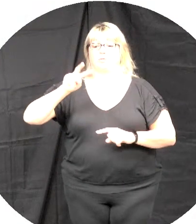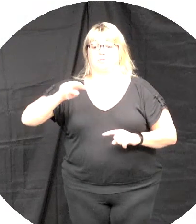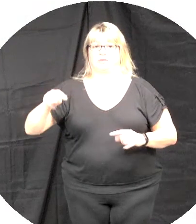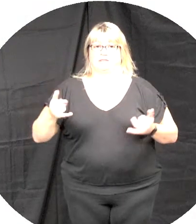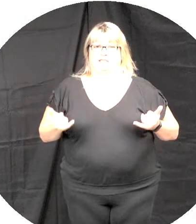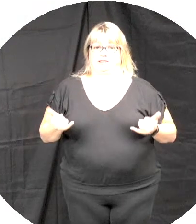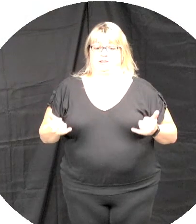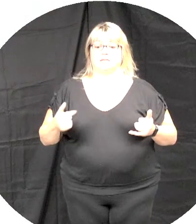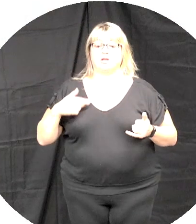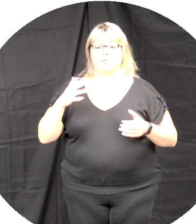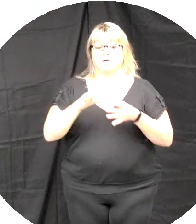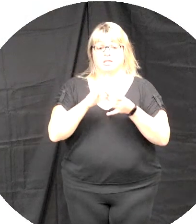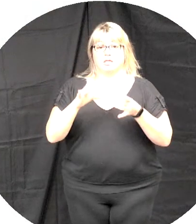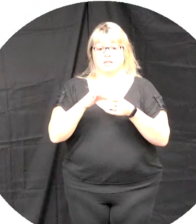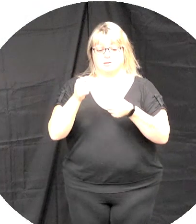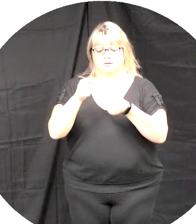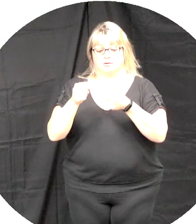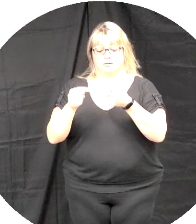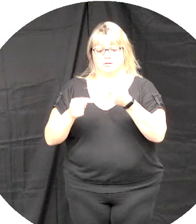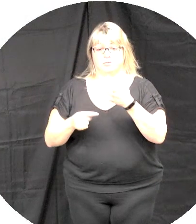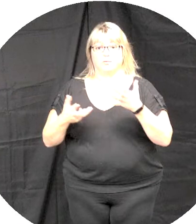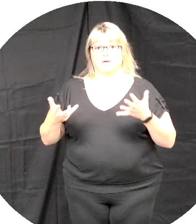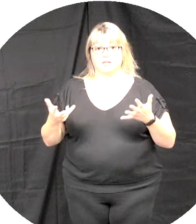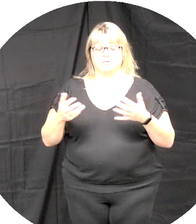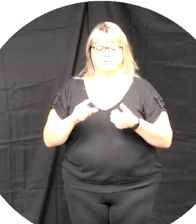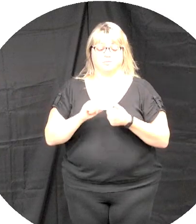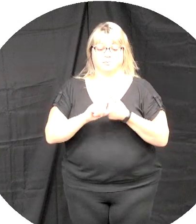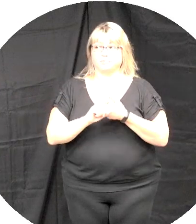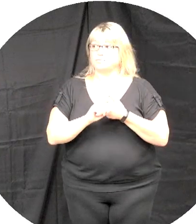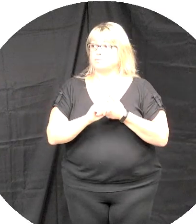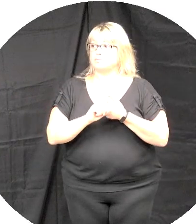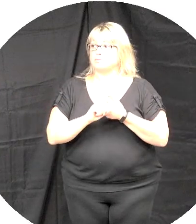I'll be covering the following topics.